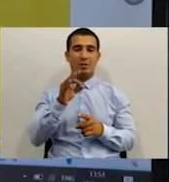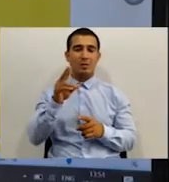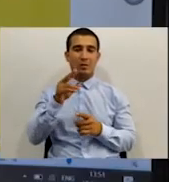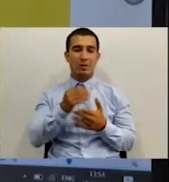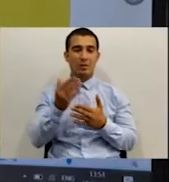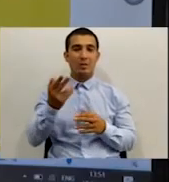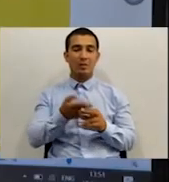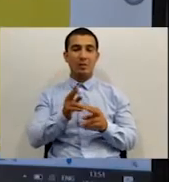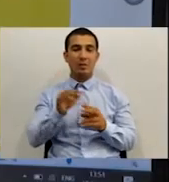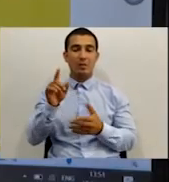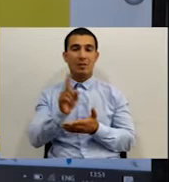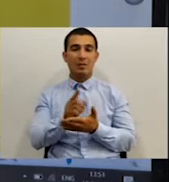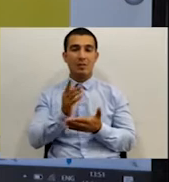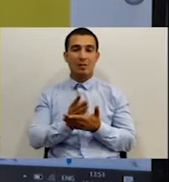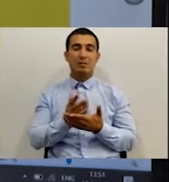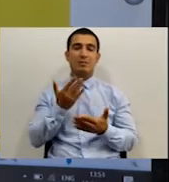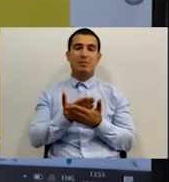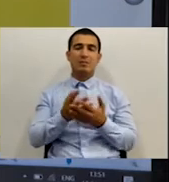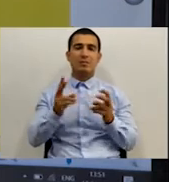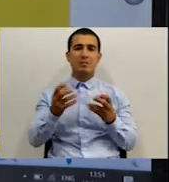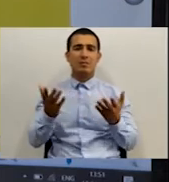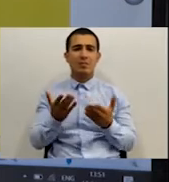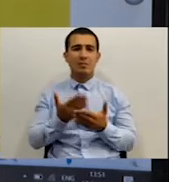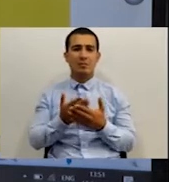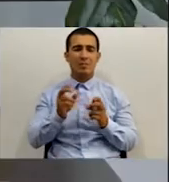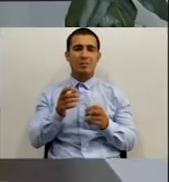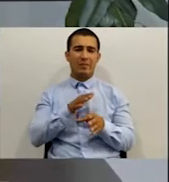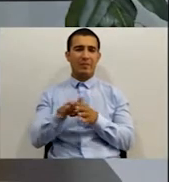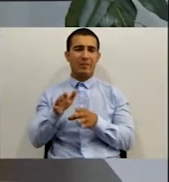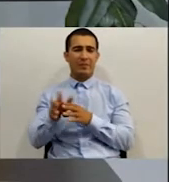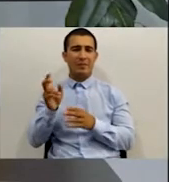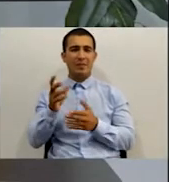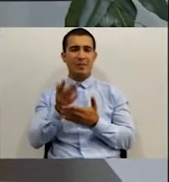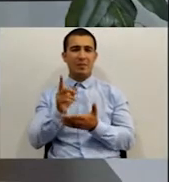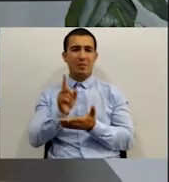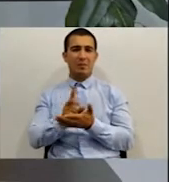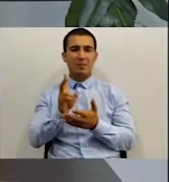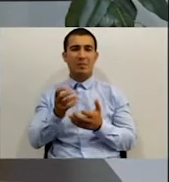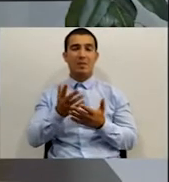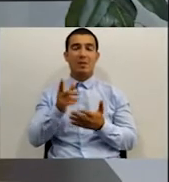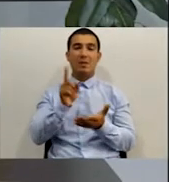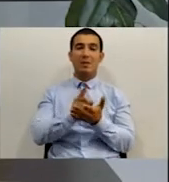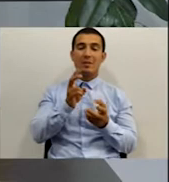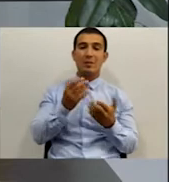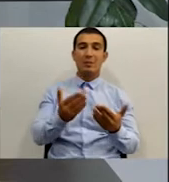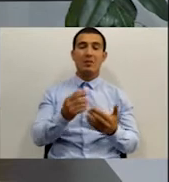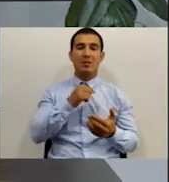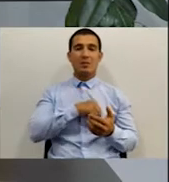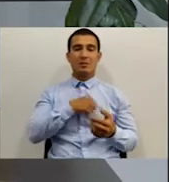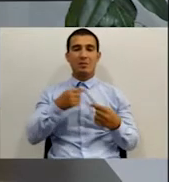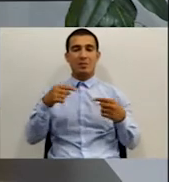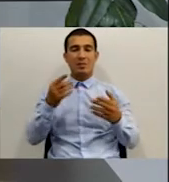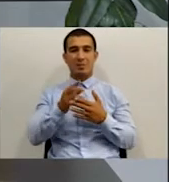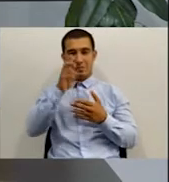Bu kodning vazifasi qaysidir vazifaga yo'naltirilgan bo'ladi. Ya'ni u vazifani biz